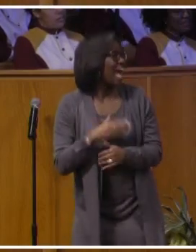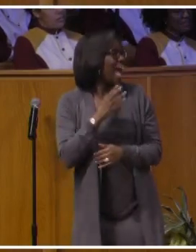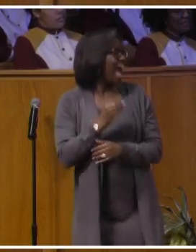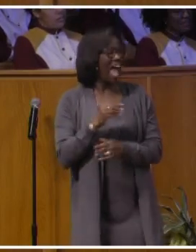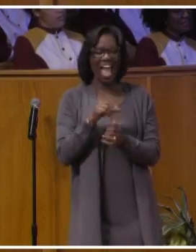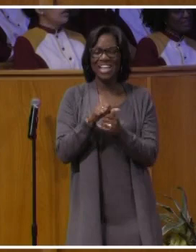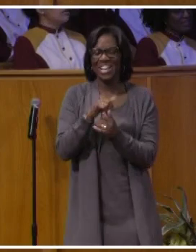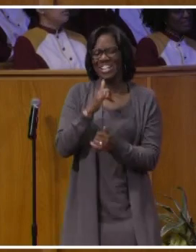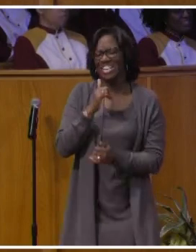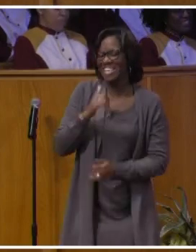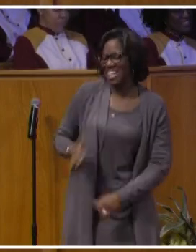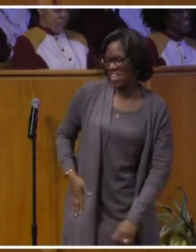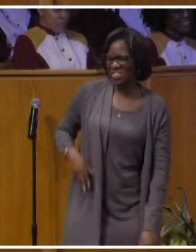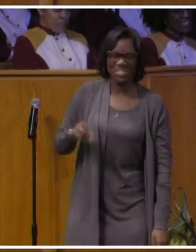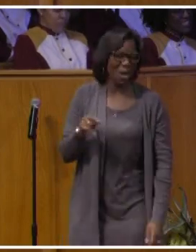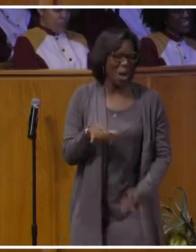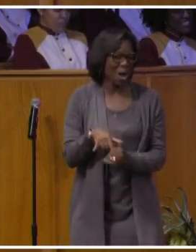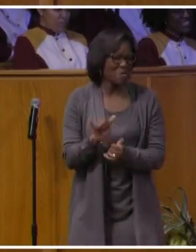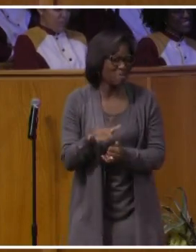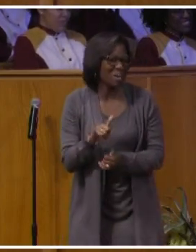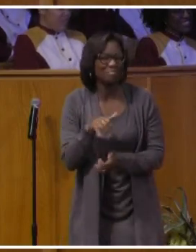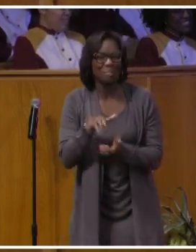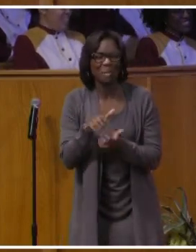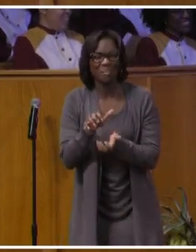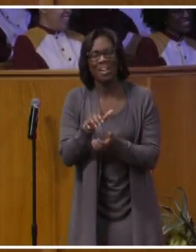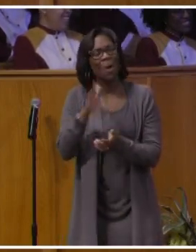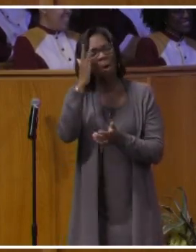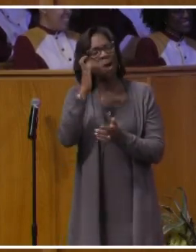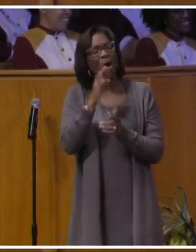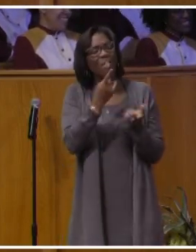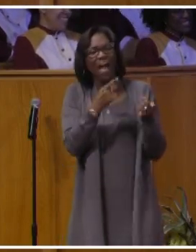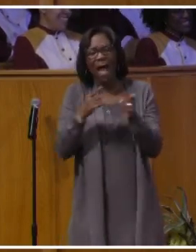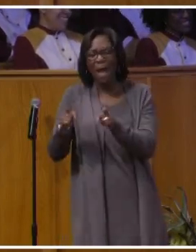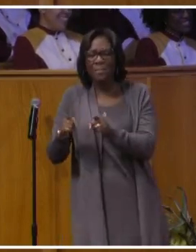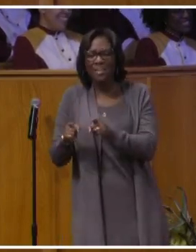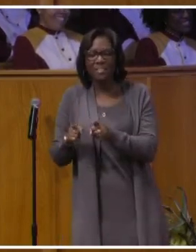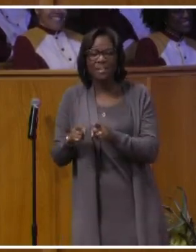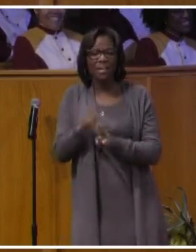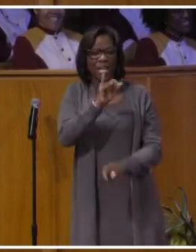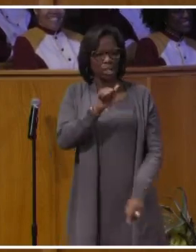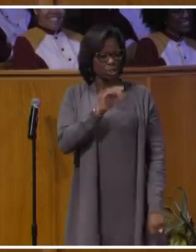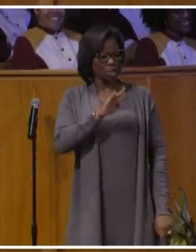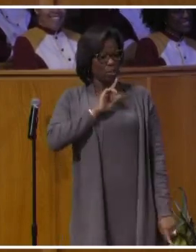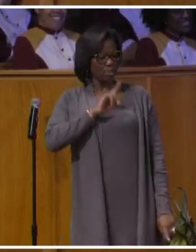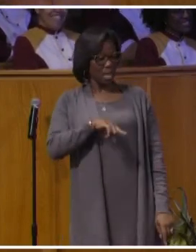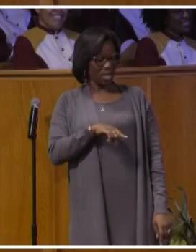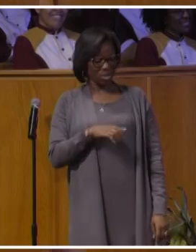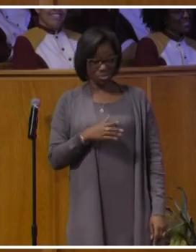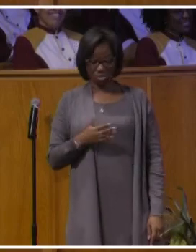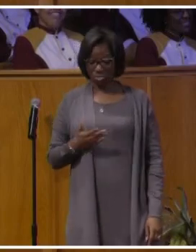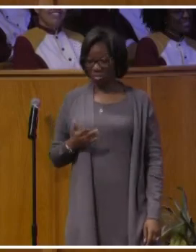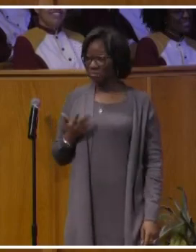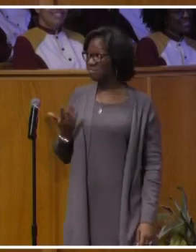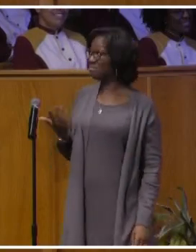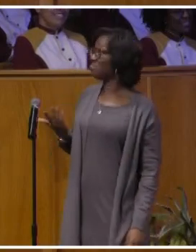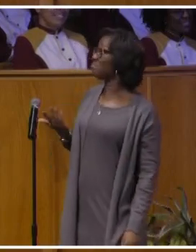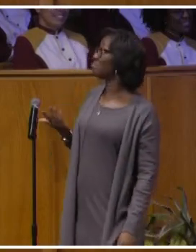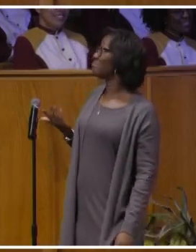wow in the dog? Job, why is all this happening? And Job cannot answer